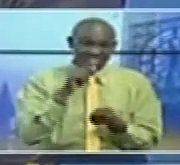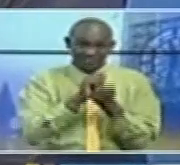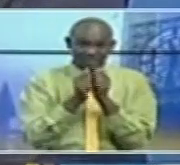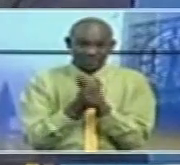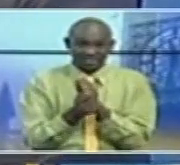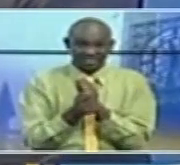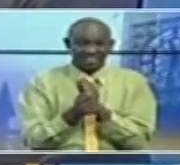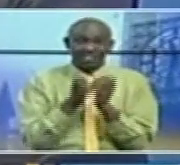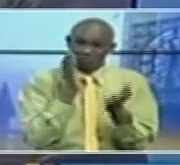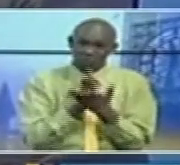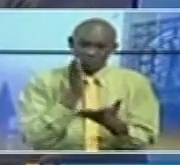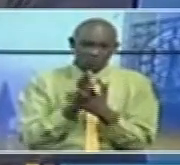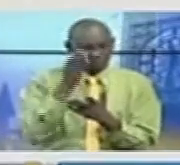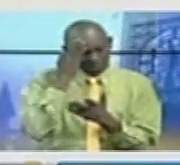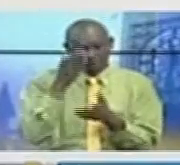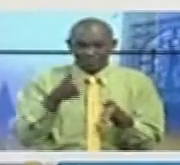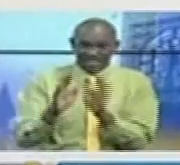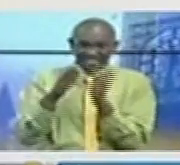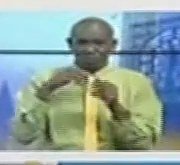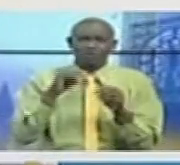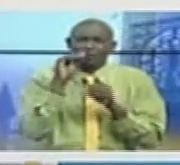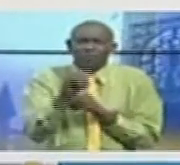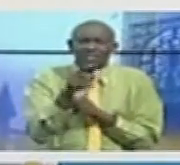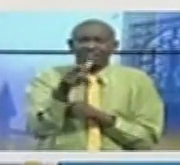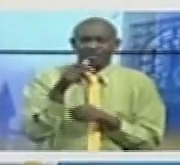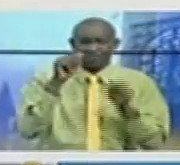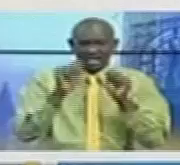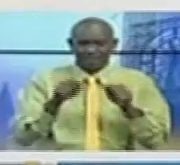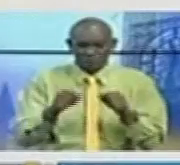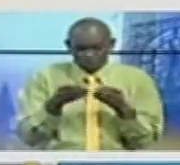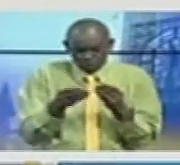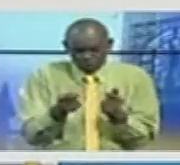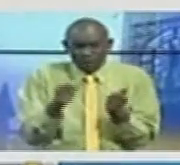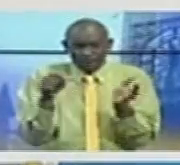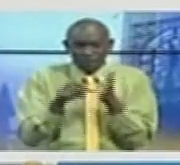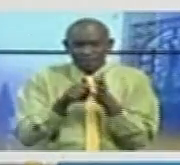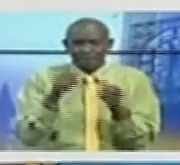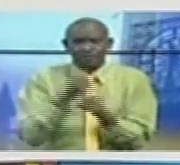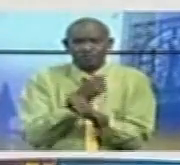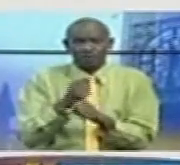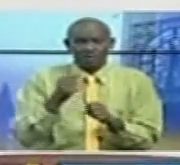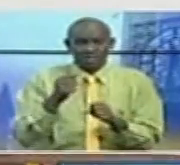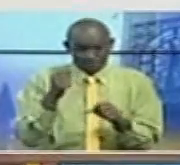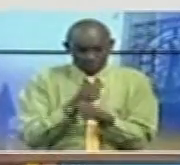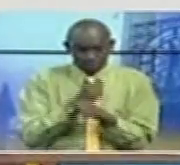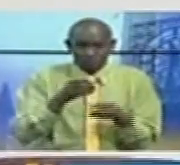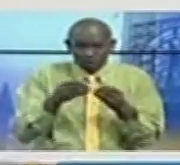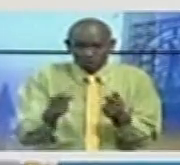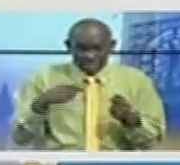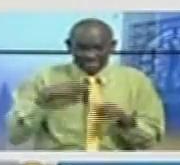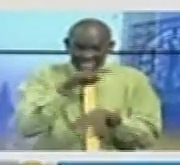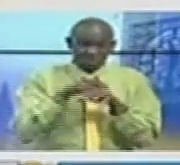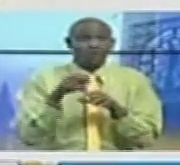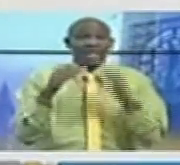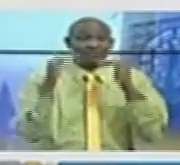amendment, knowing very well that the mechanism was put in place to be able to deal with matters that cannot be effectively dealt with at the national